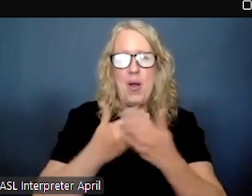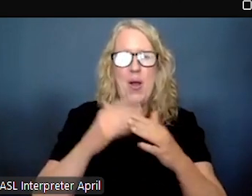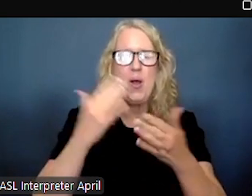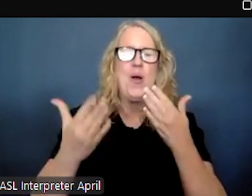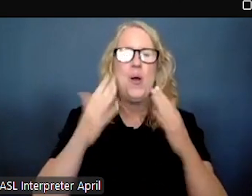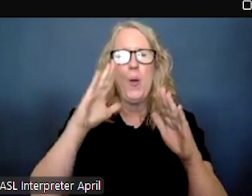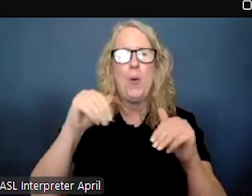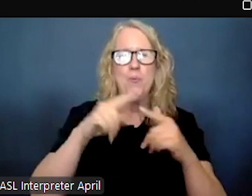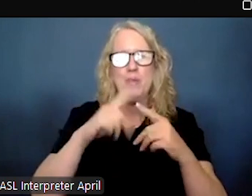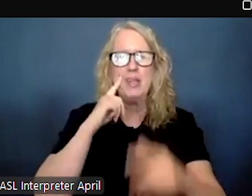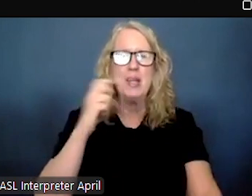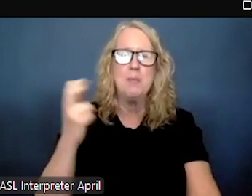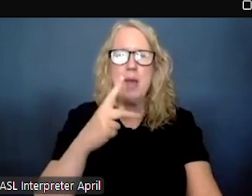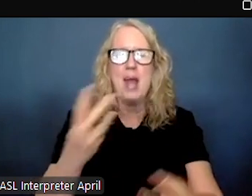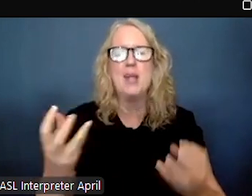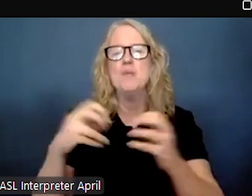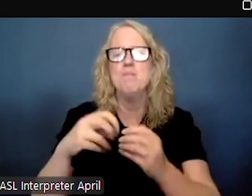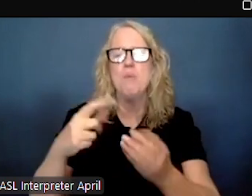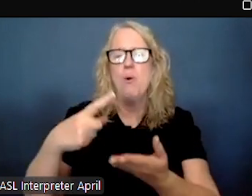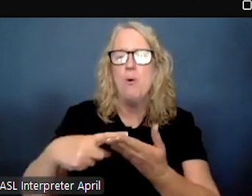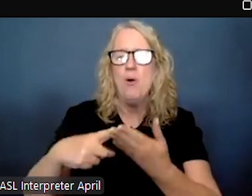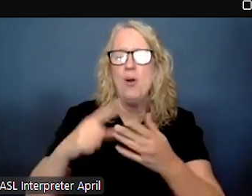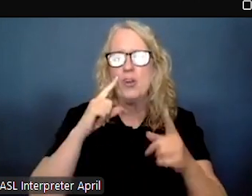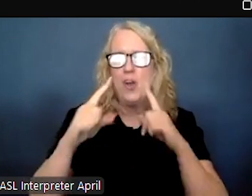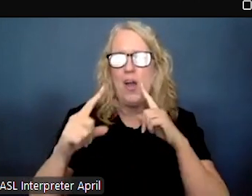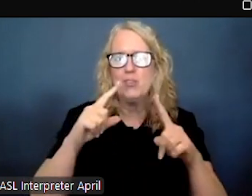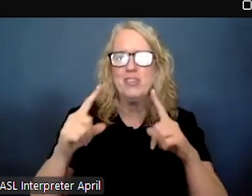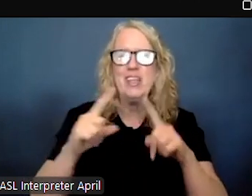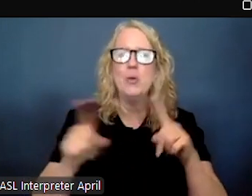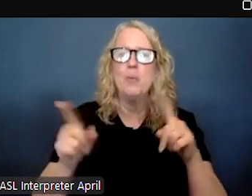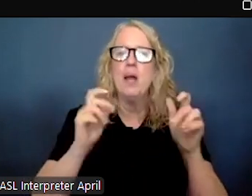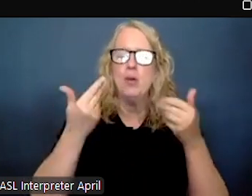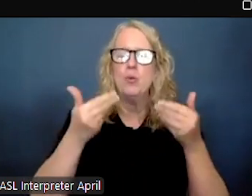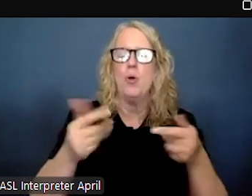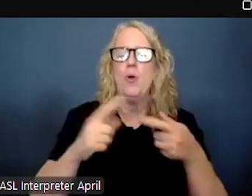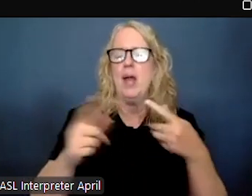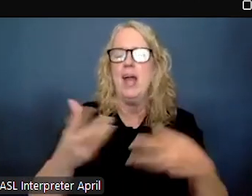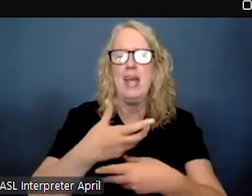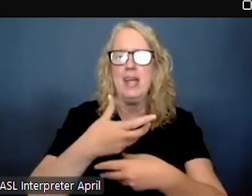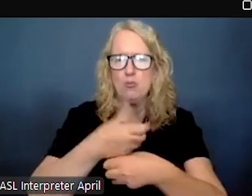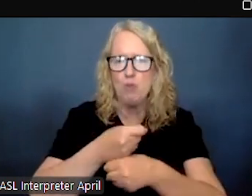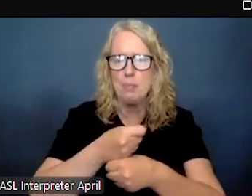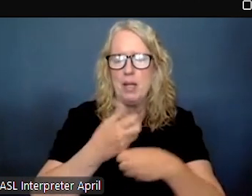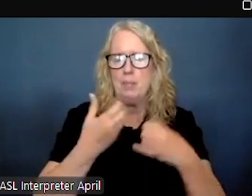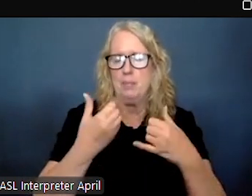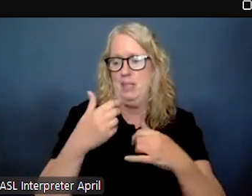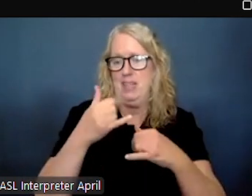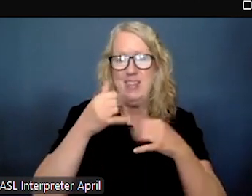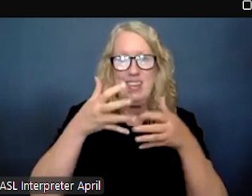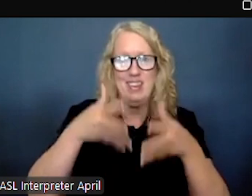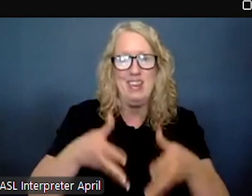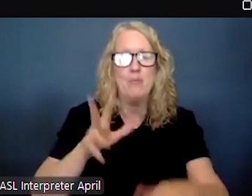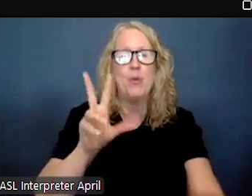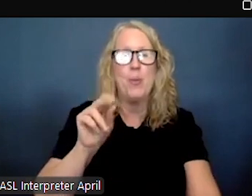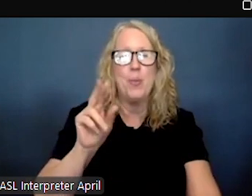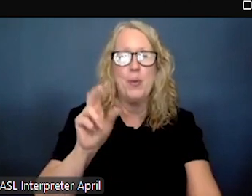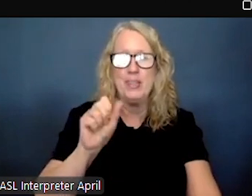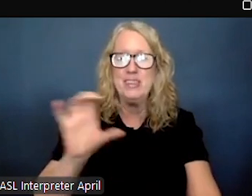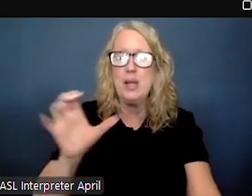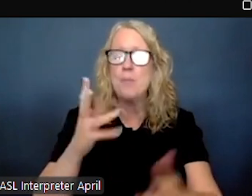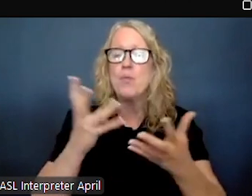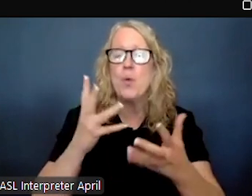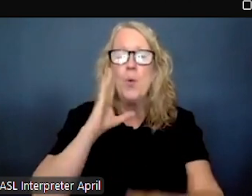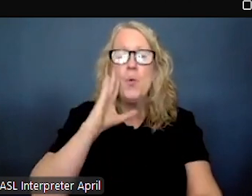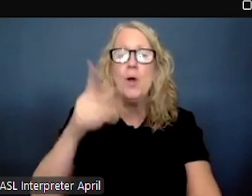come back and do some more conversations about this. But I just want to wrap this up in our last 30 seconds. What would you